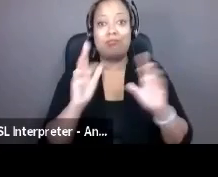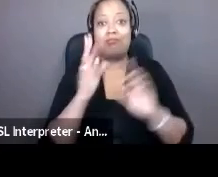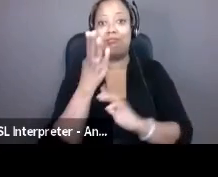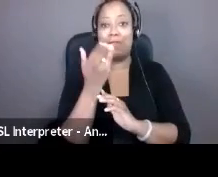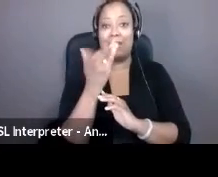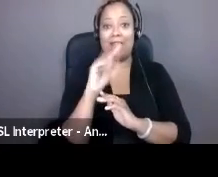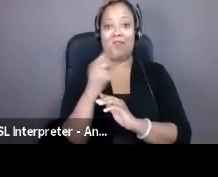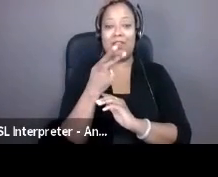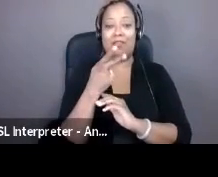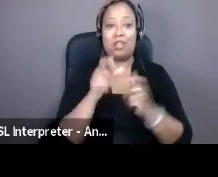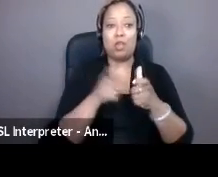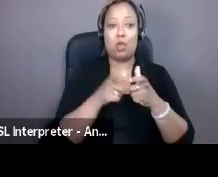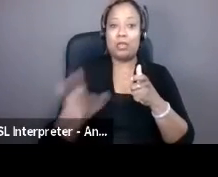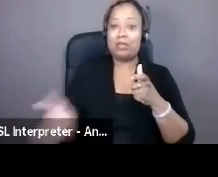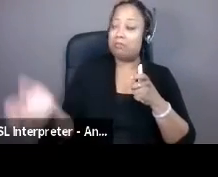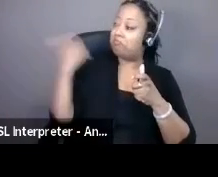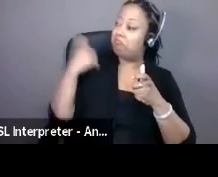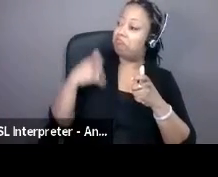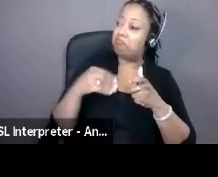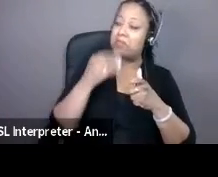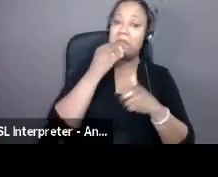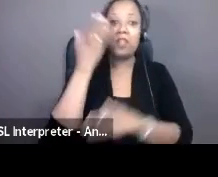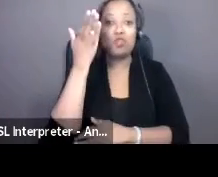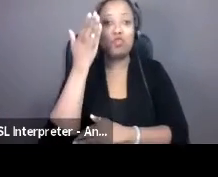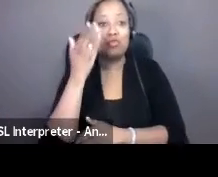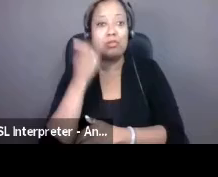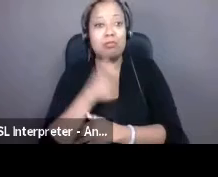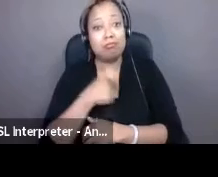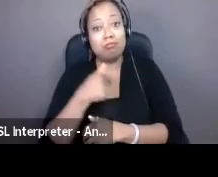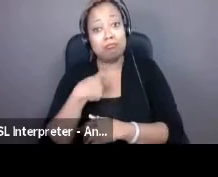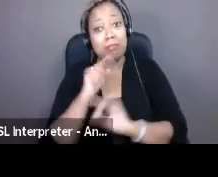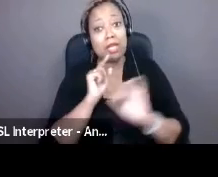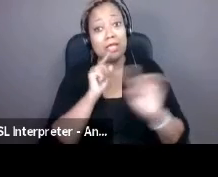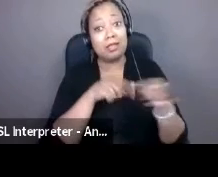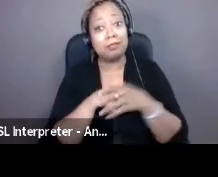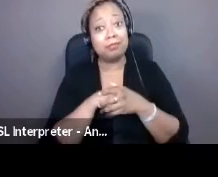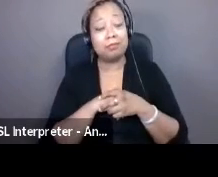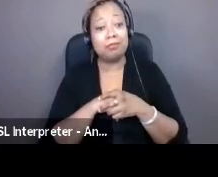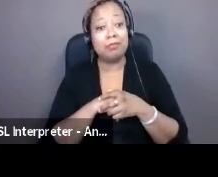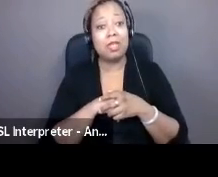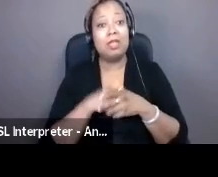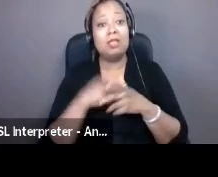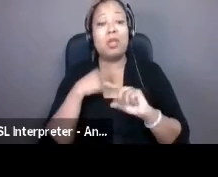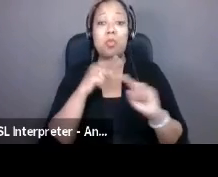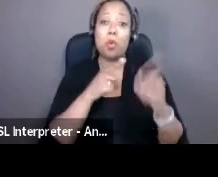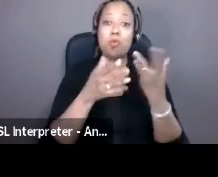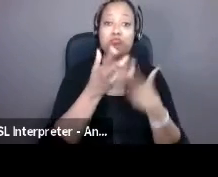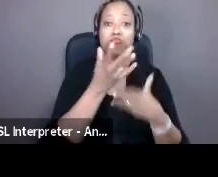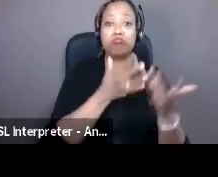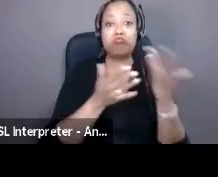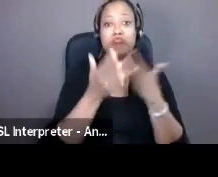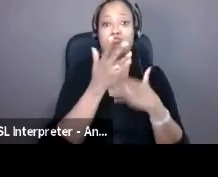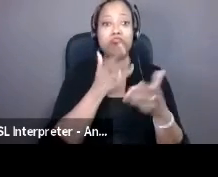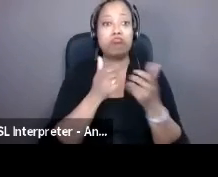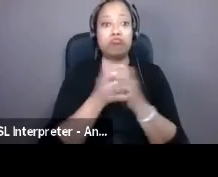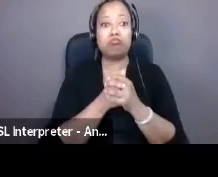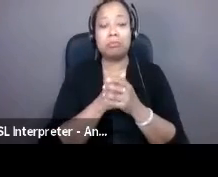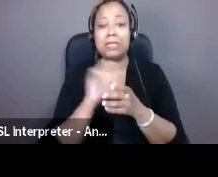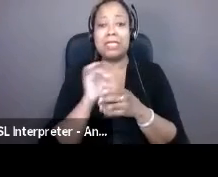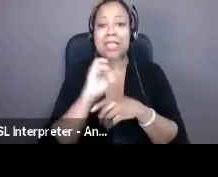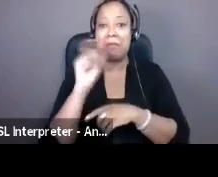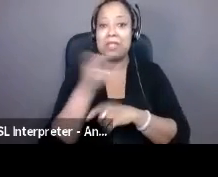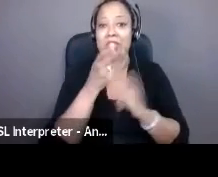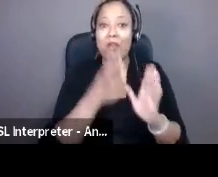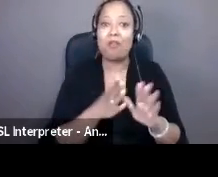would call me to come up and have lunch. And I did. So I would go and I'd hang out. And then just as golfers do, they talk about